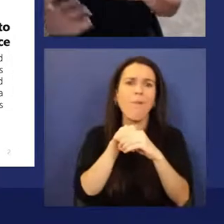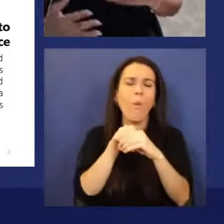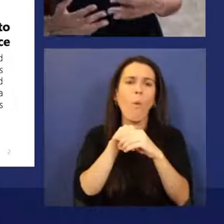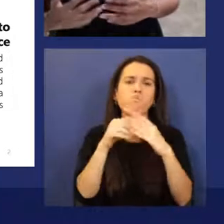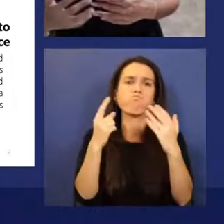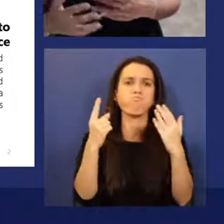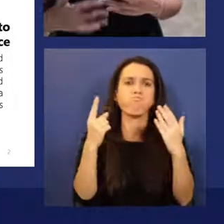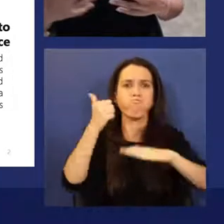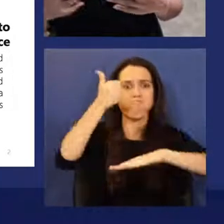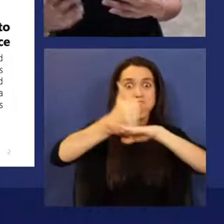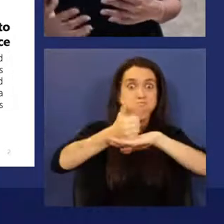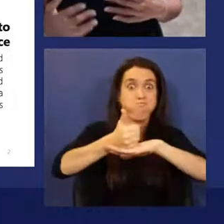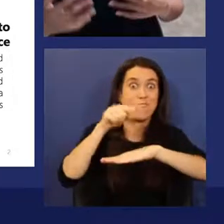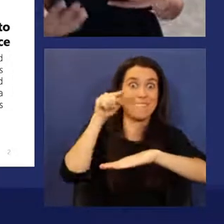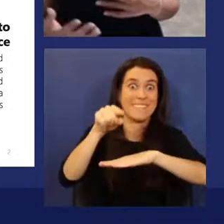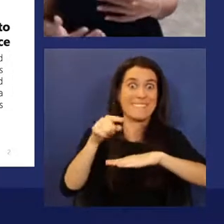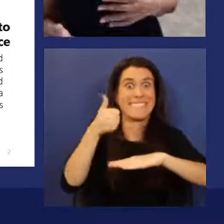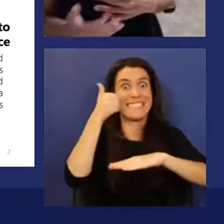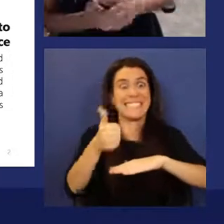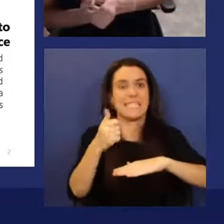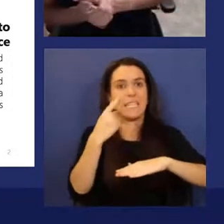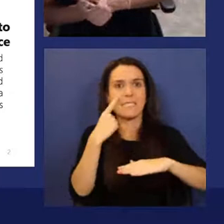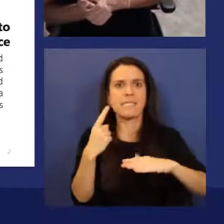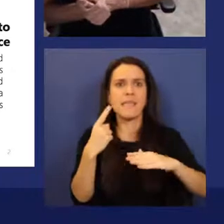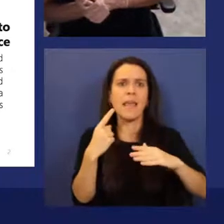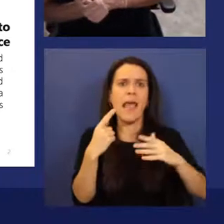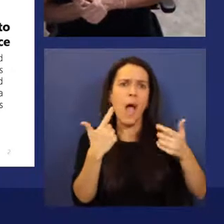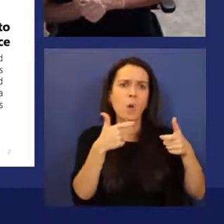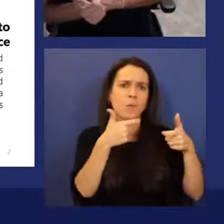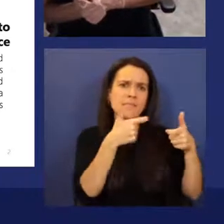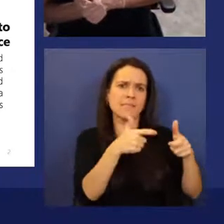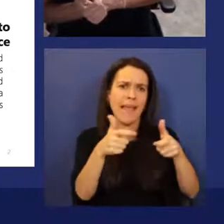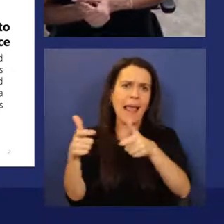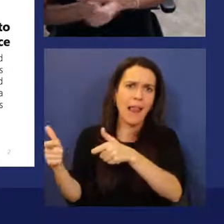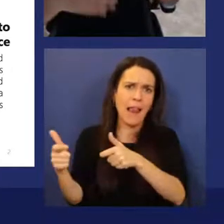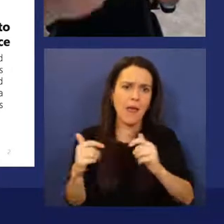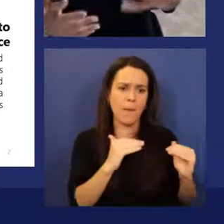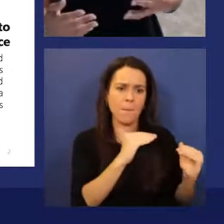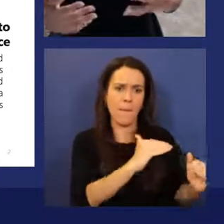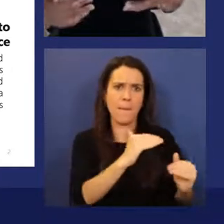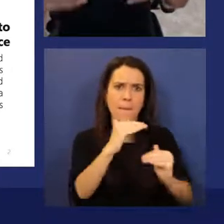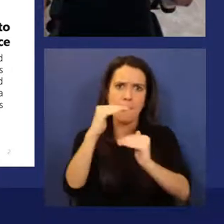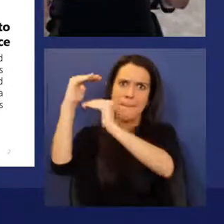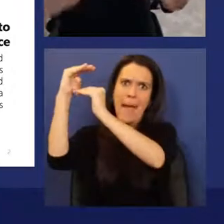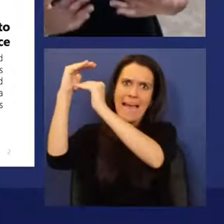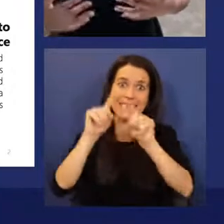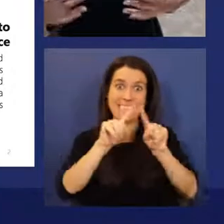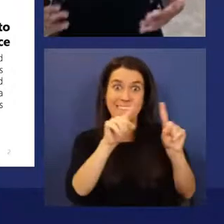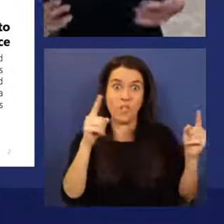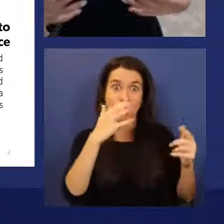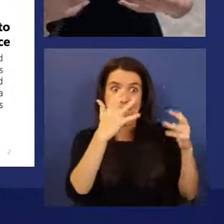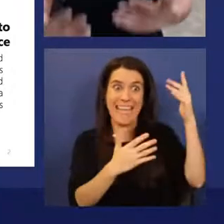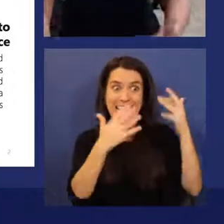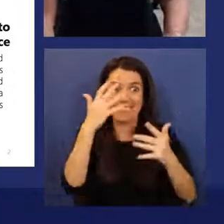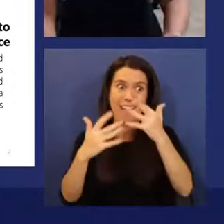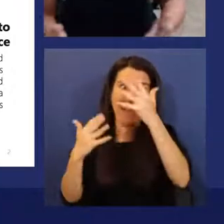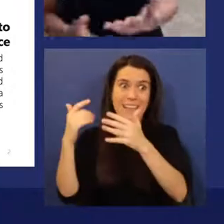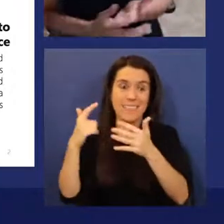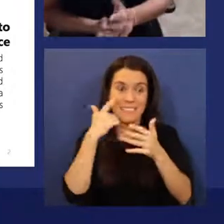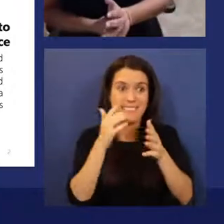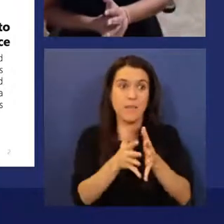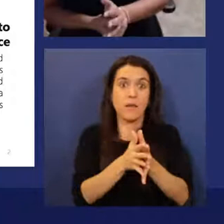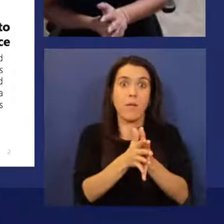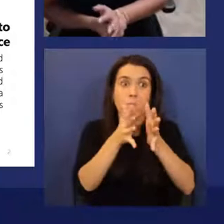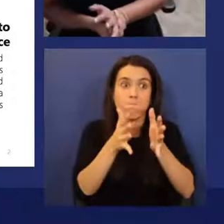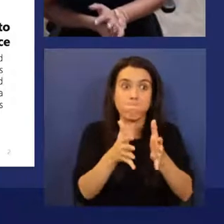where you have an ability to scale is going to become super important for organizations to